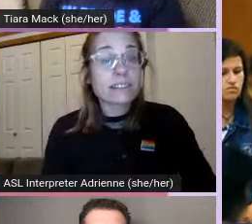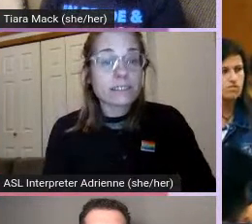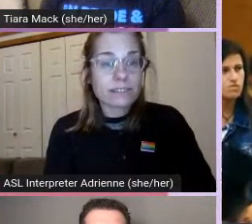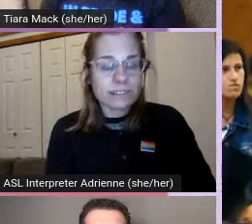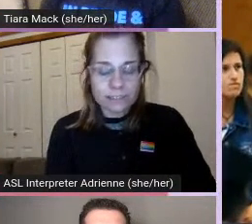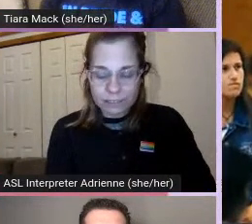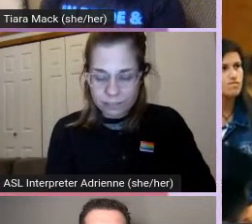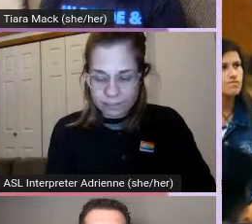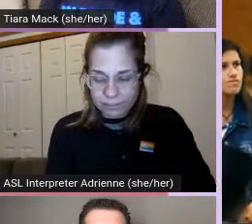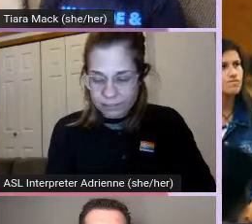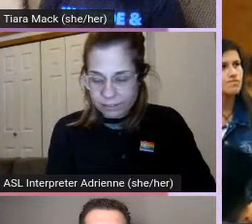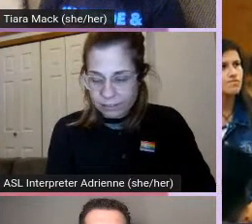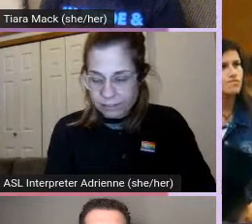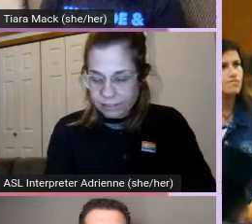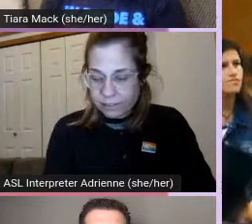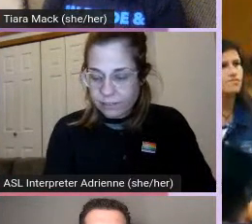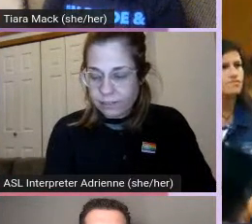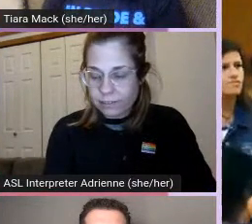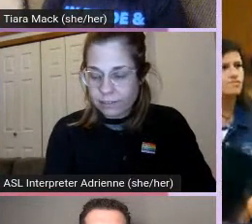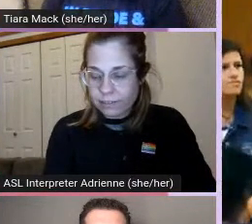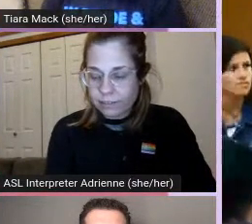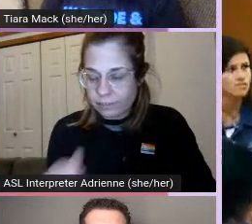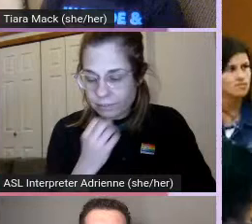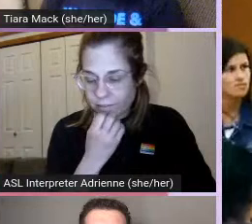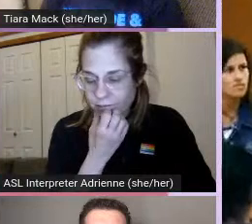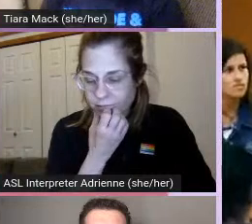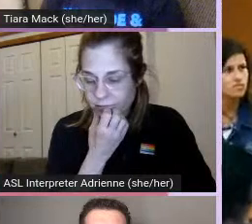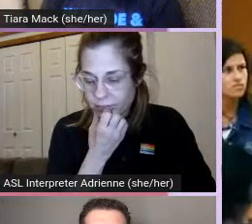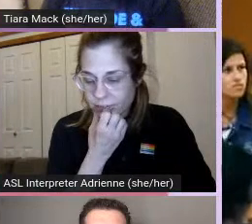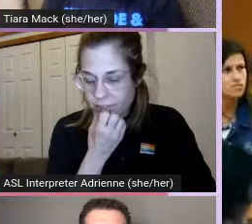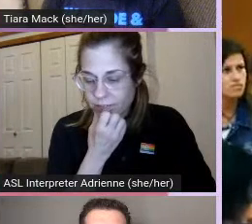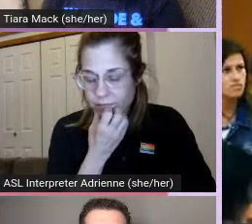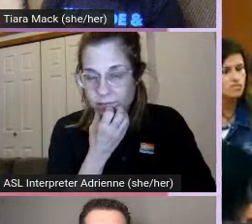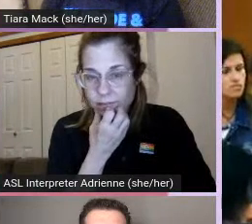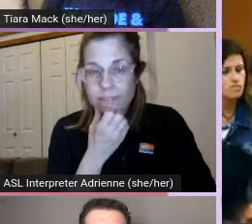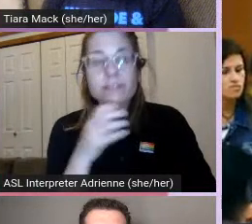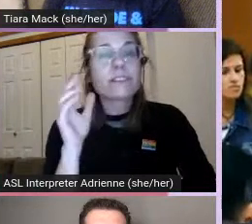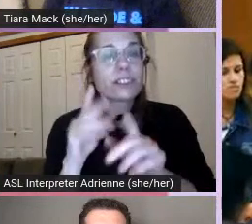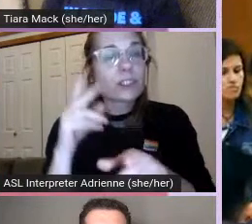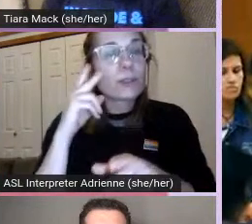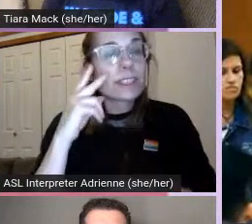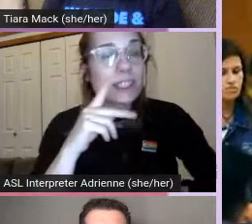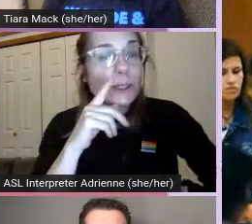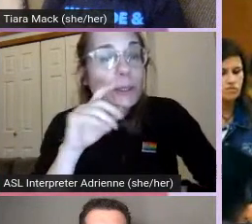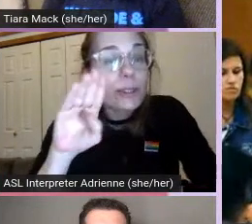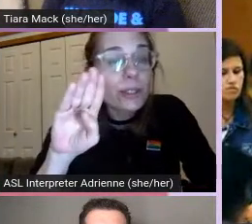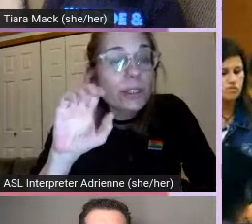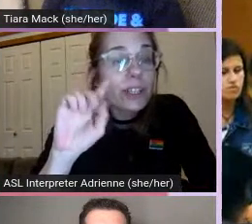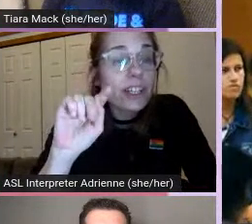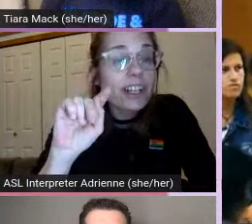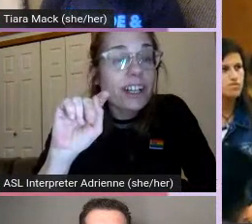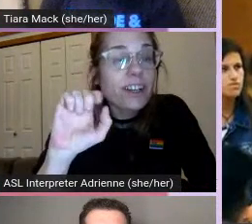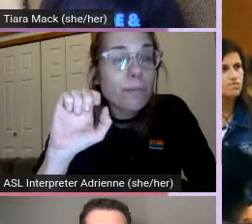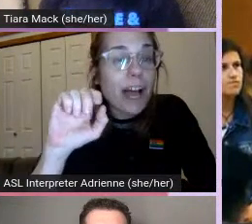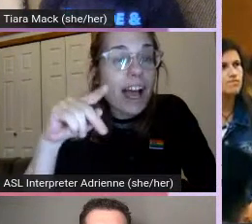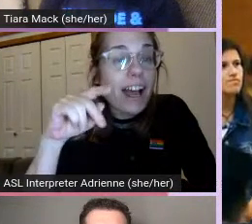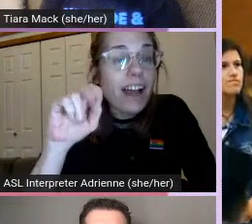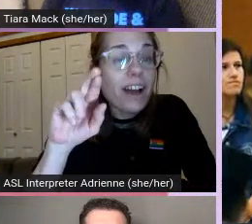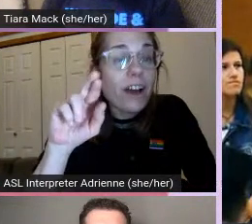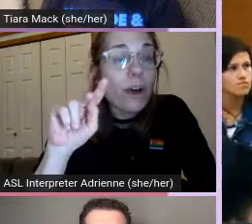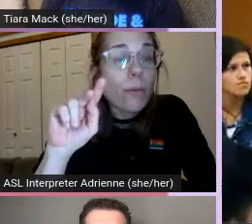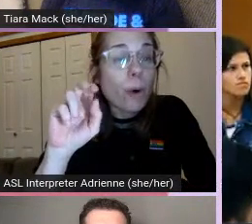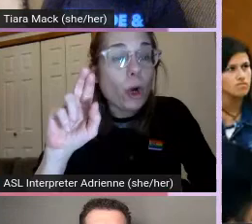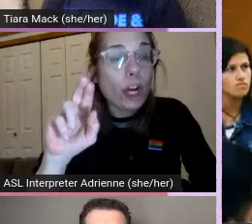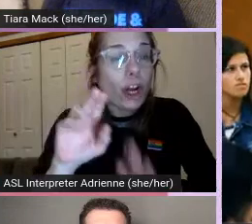So, on the screen, we have Bet Porter, a character from L Word and Generation Q,